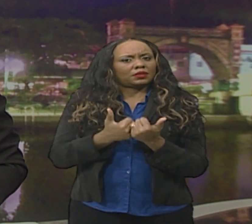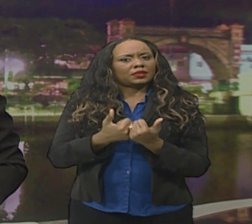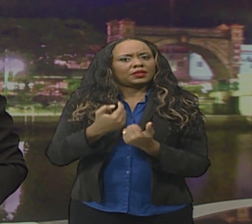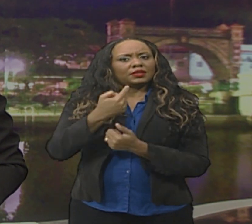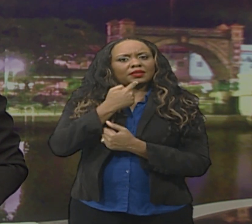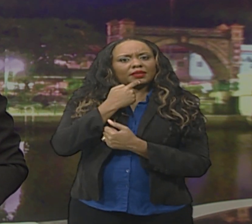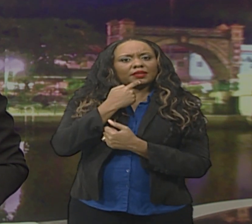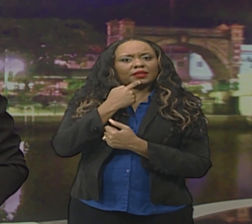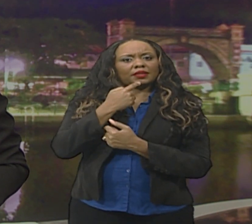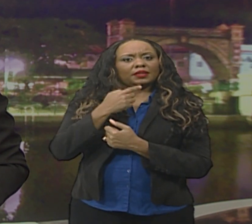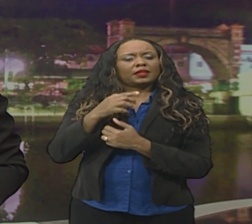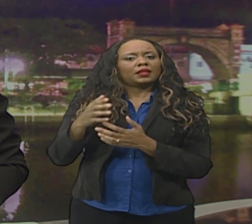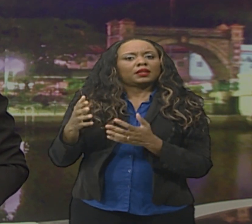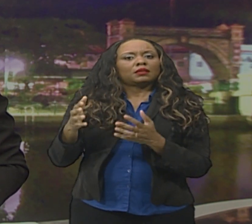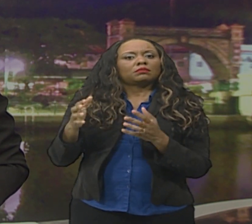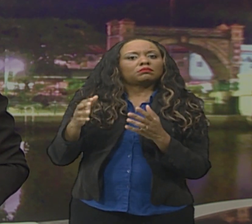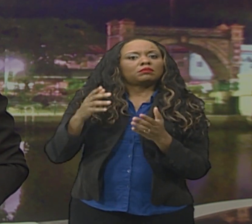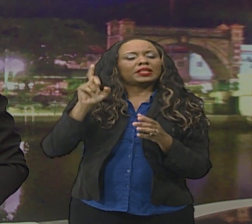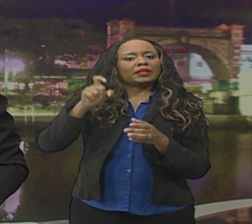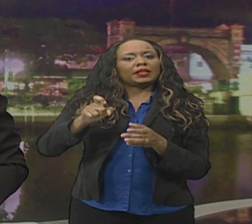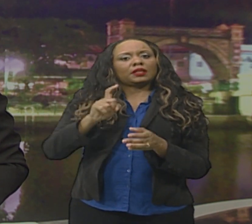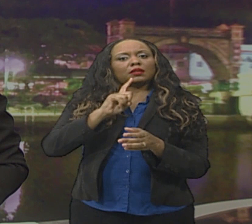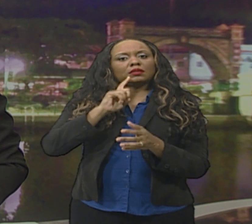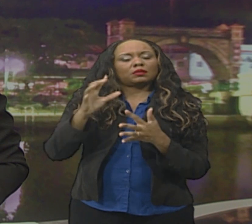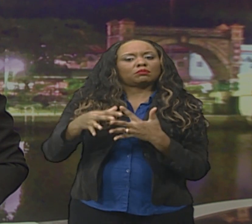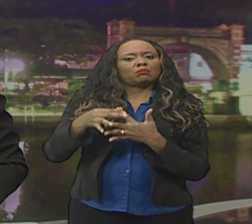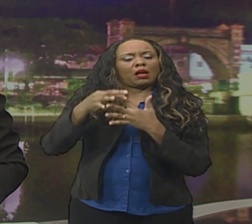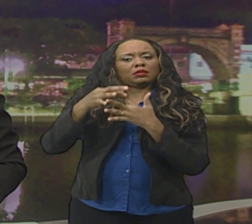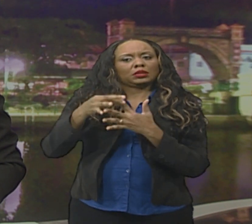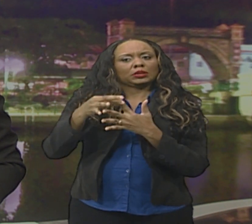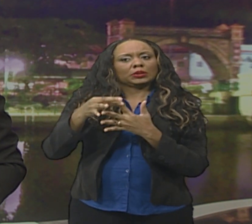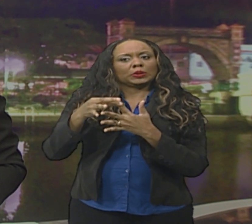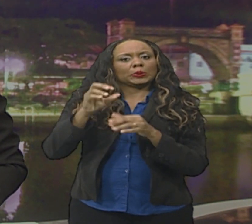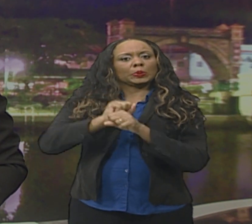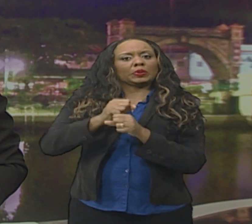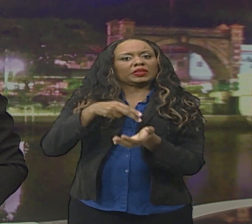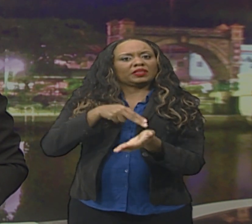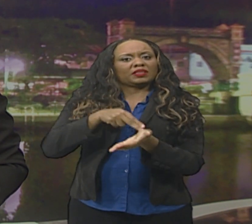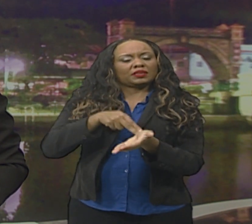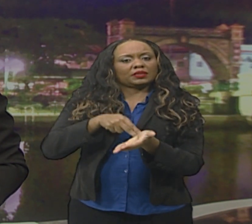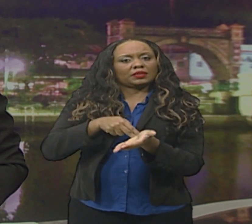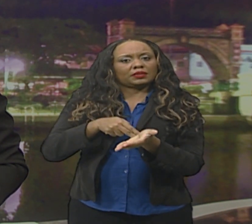of nurses taking up specialty positions has also contributed to the shortage.